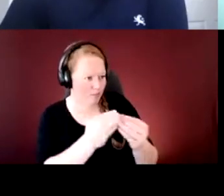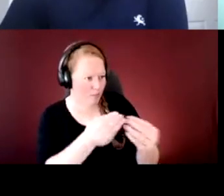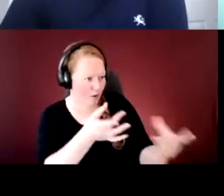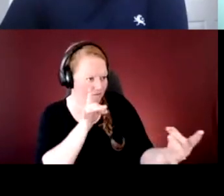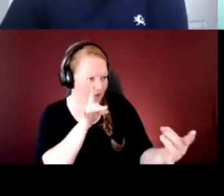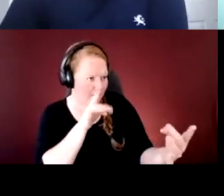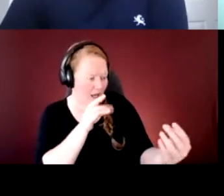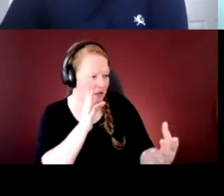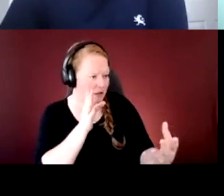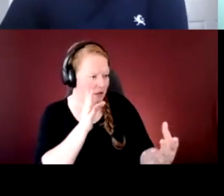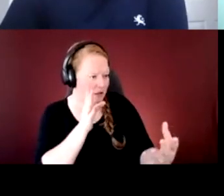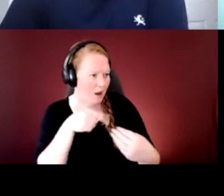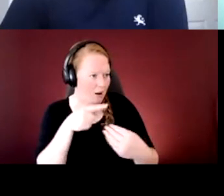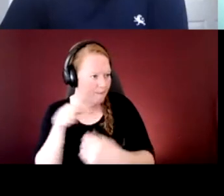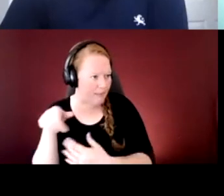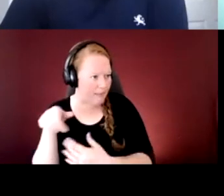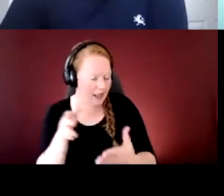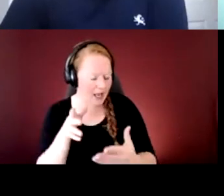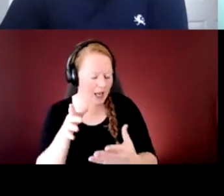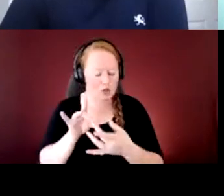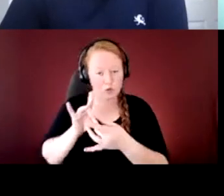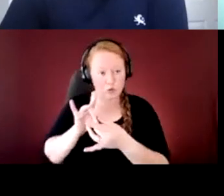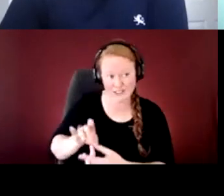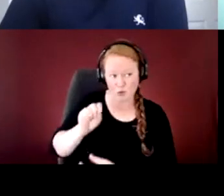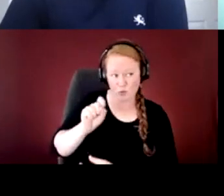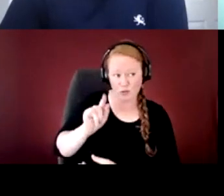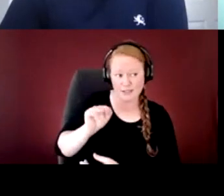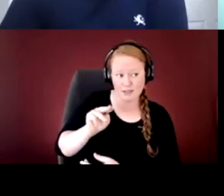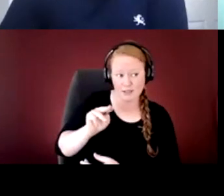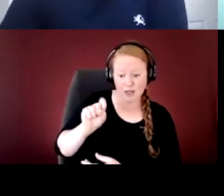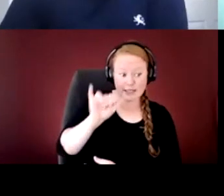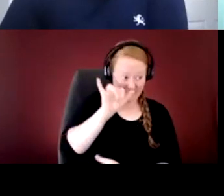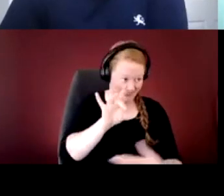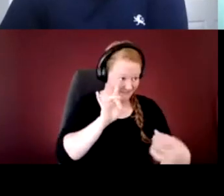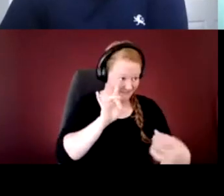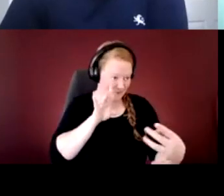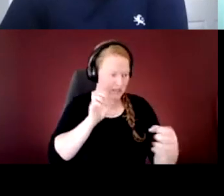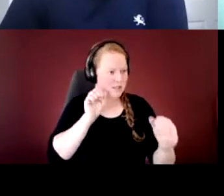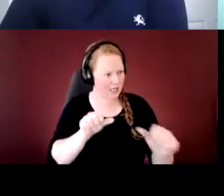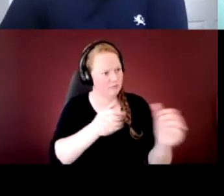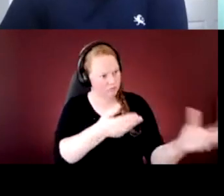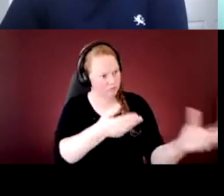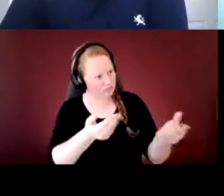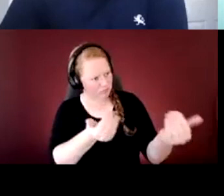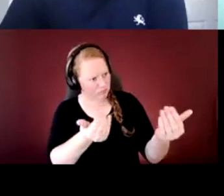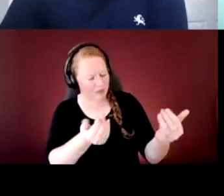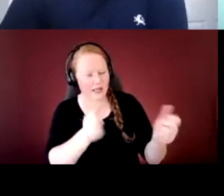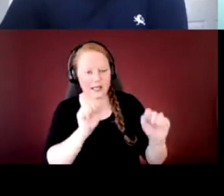or anything related to stimulus, that feedback can continue to be given via the People's Plan